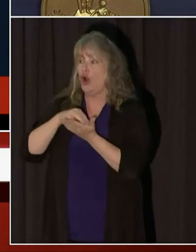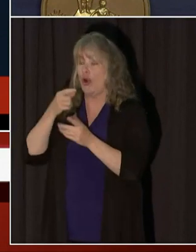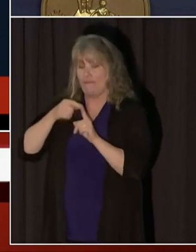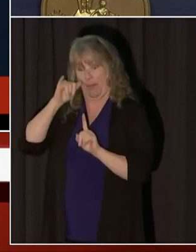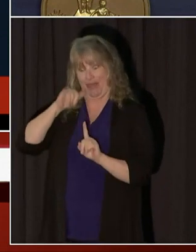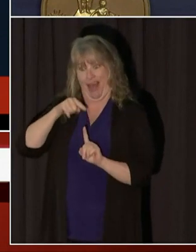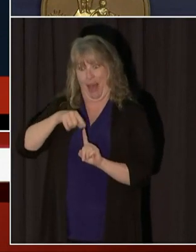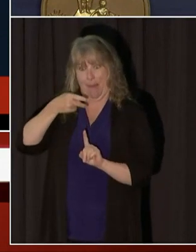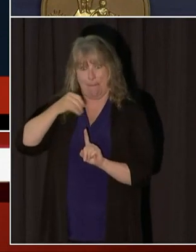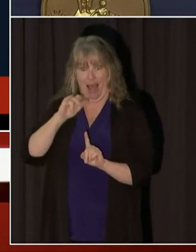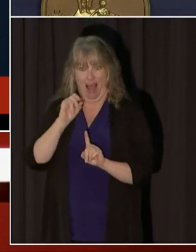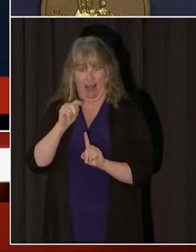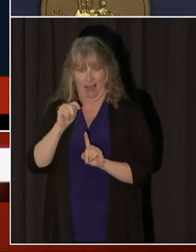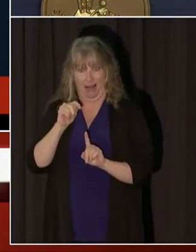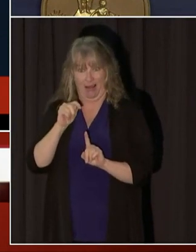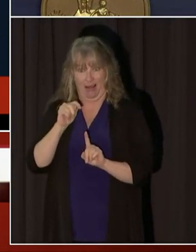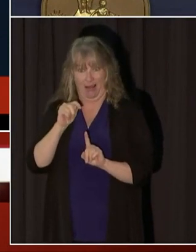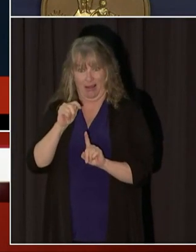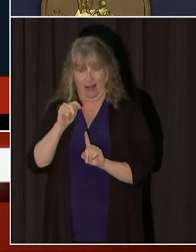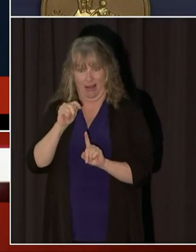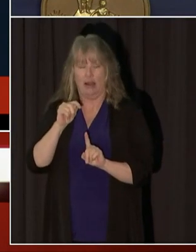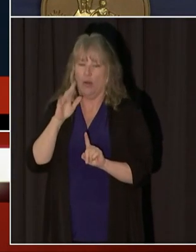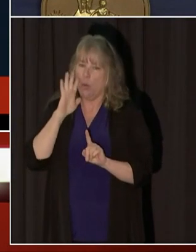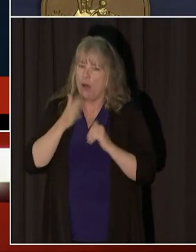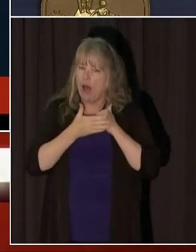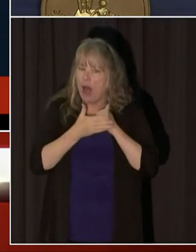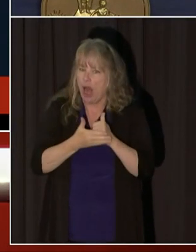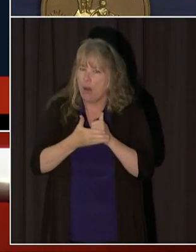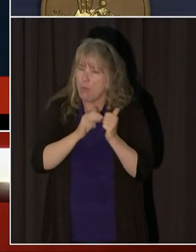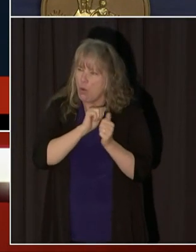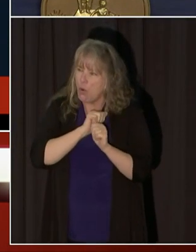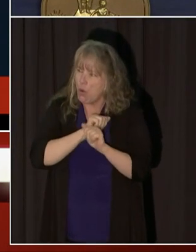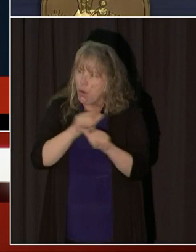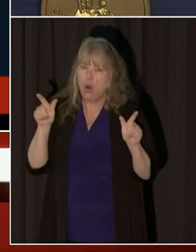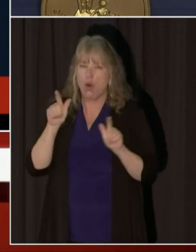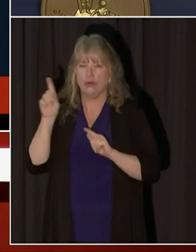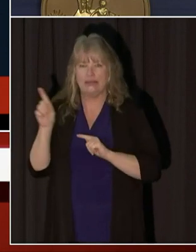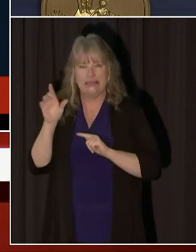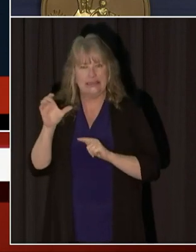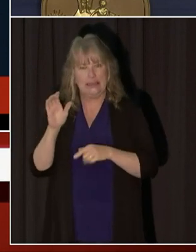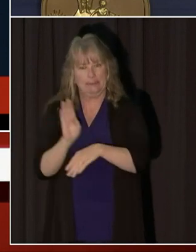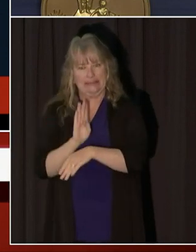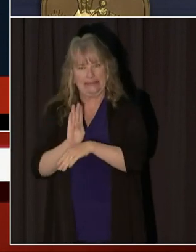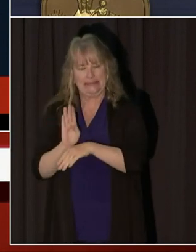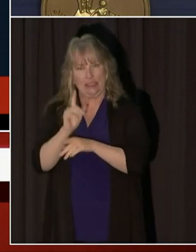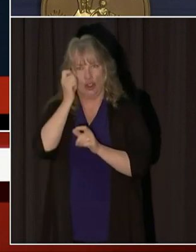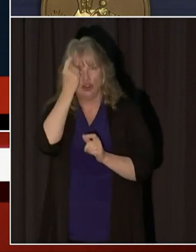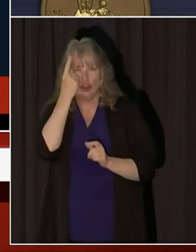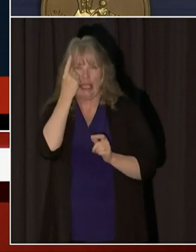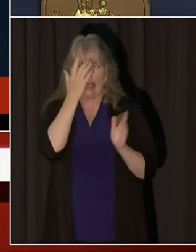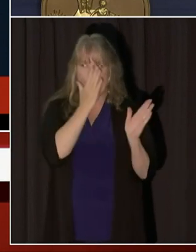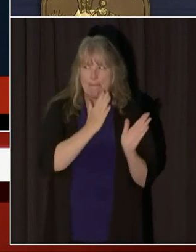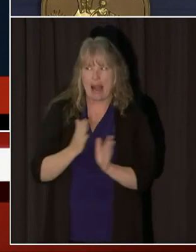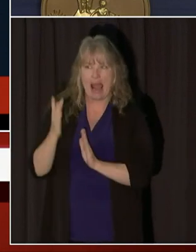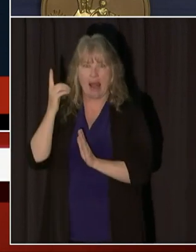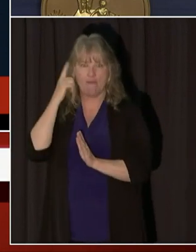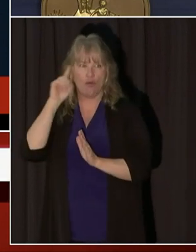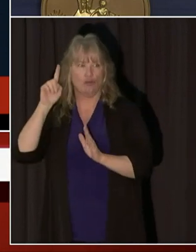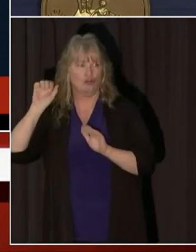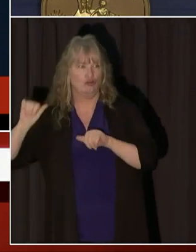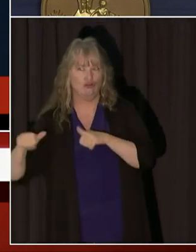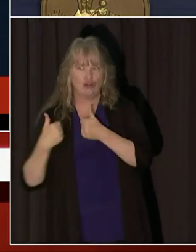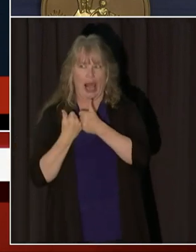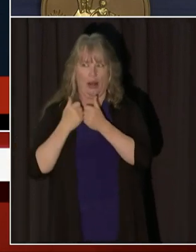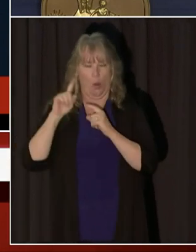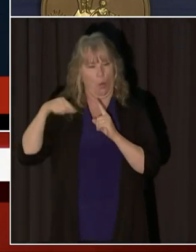will help all DC businesses understand and plan for challenges with